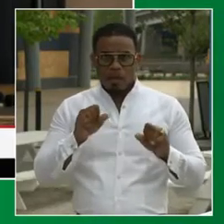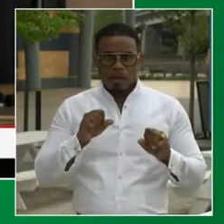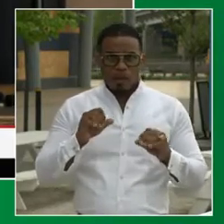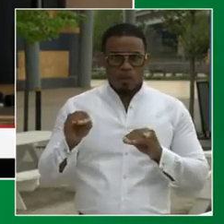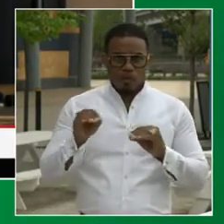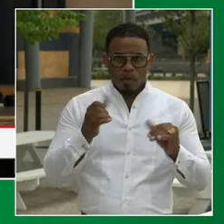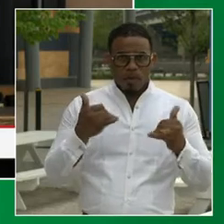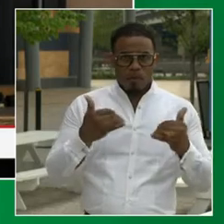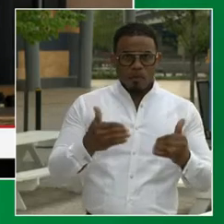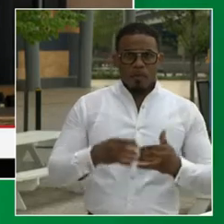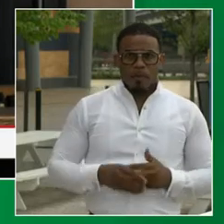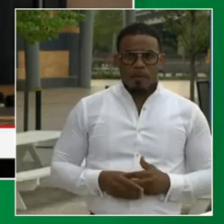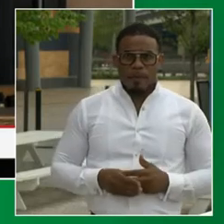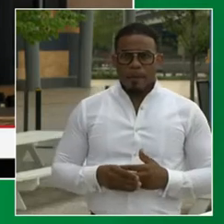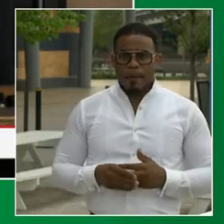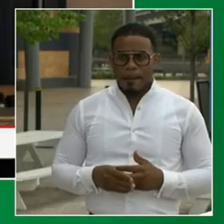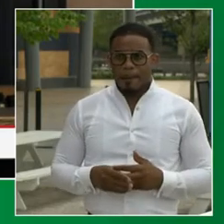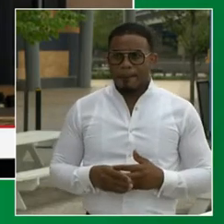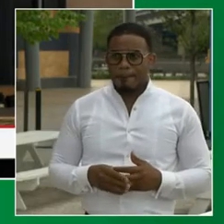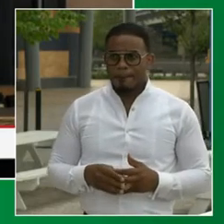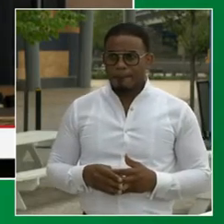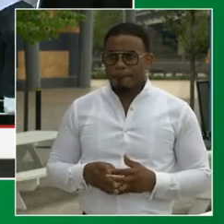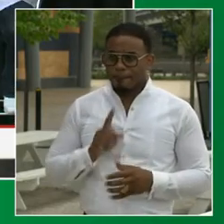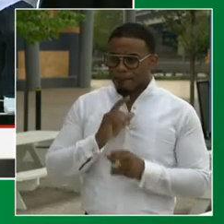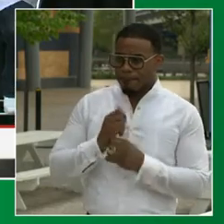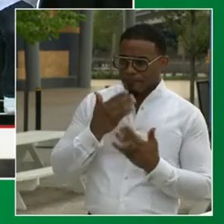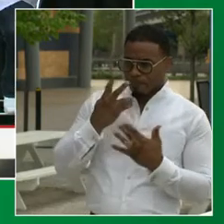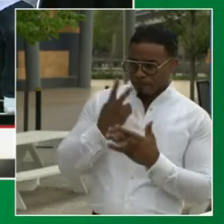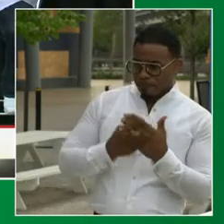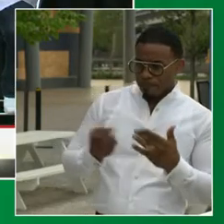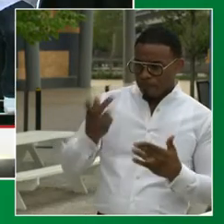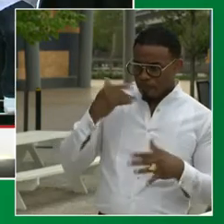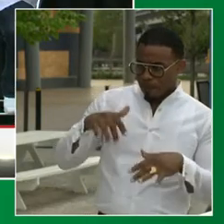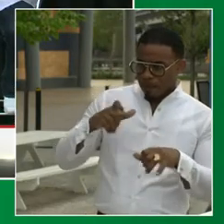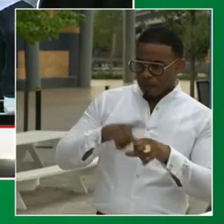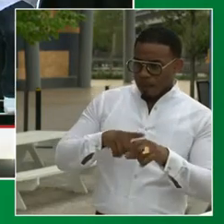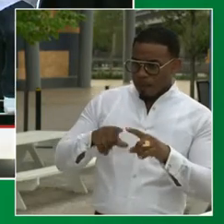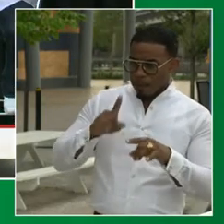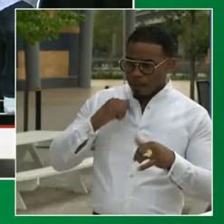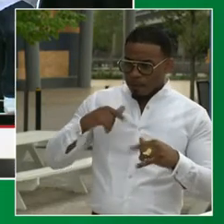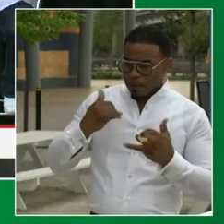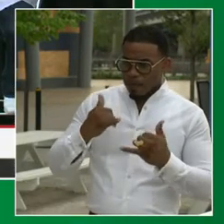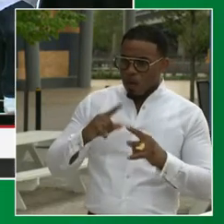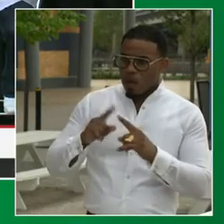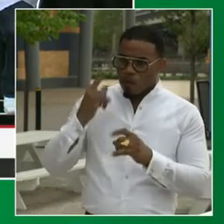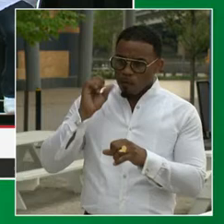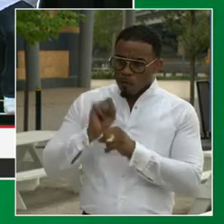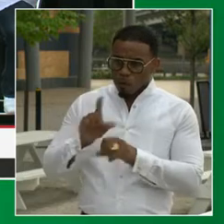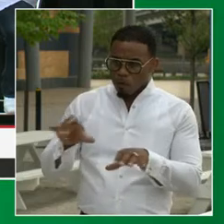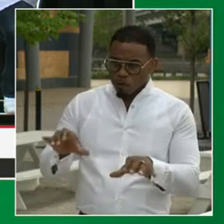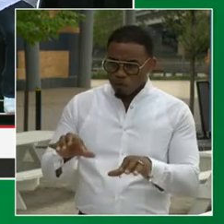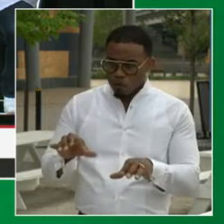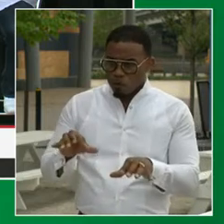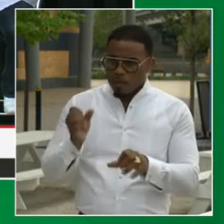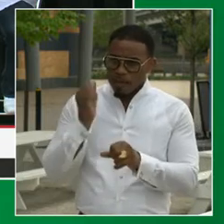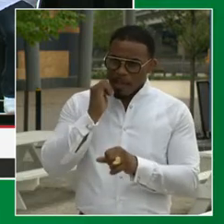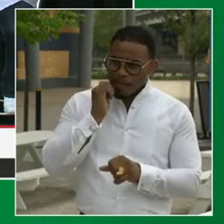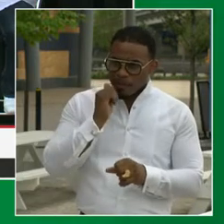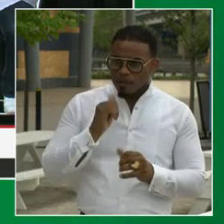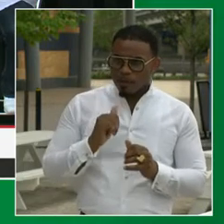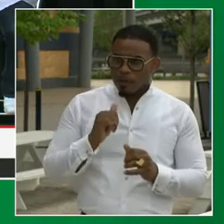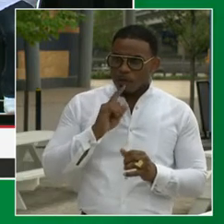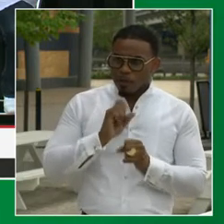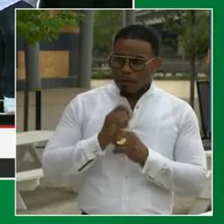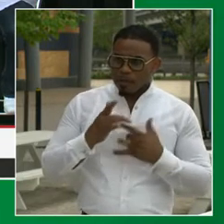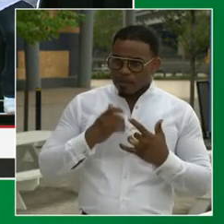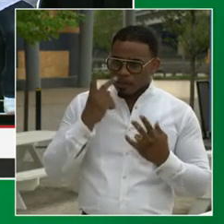move each other forward. Well, really want to thank both of you for taking the time to be with us today, but also for the work that you do every day, and